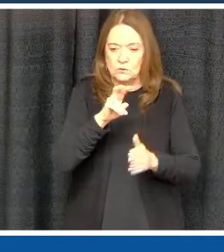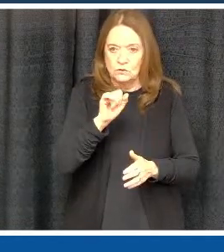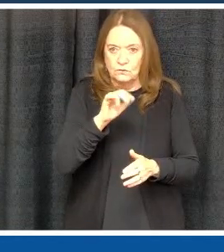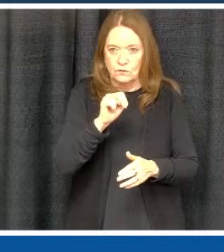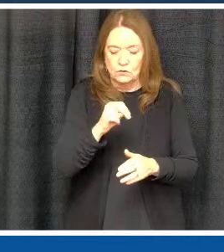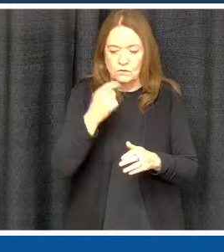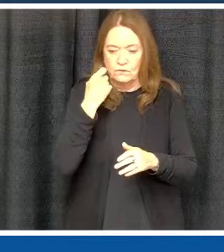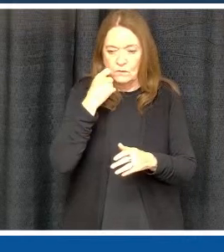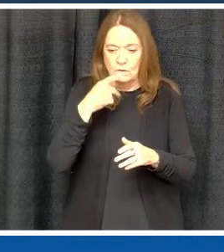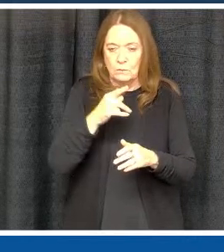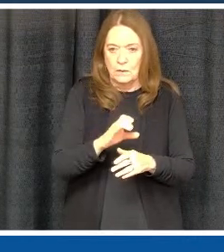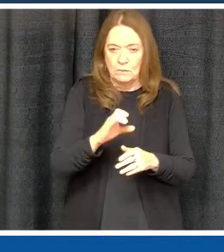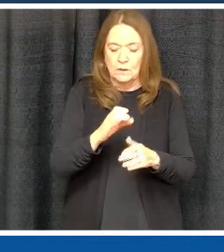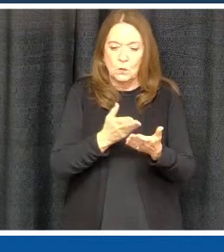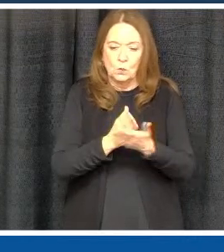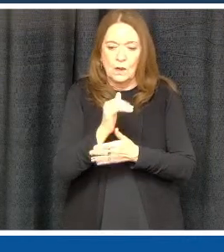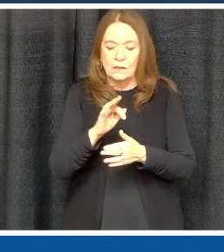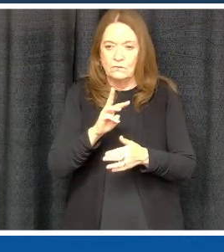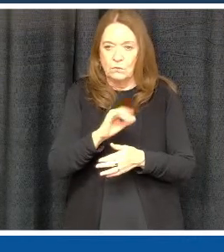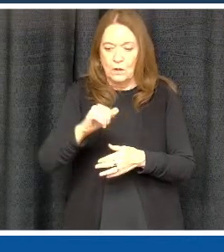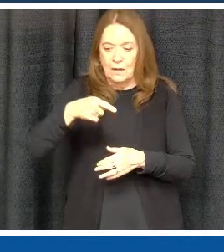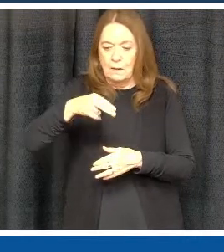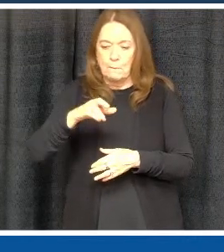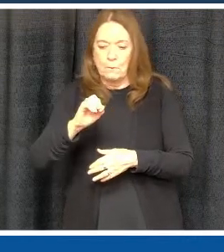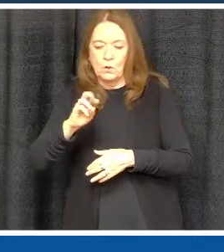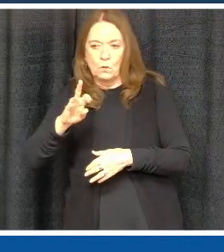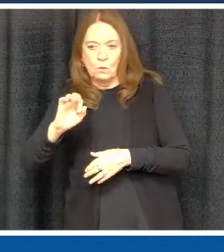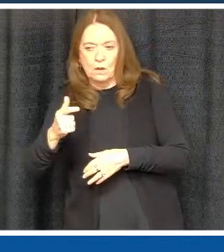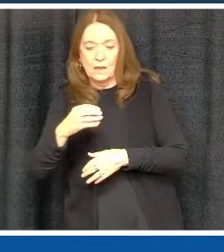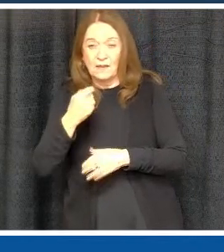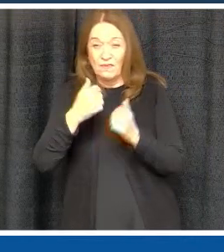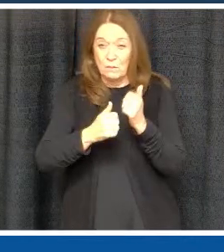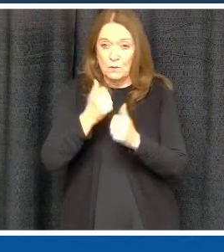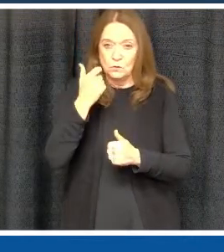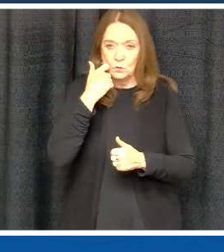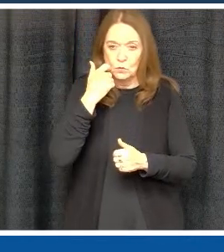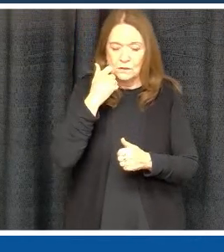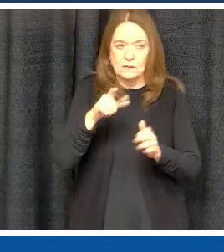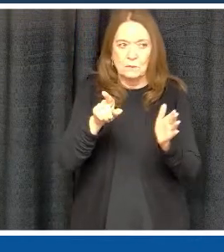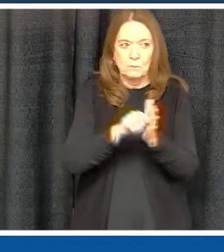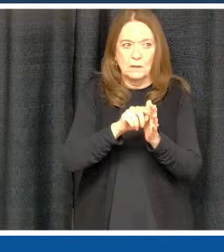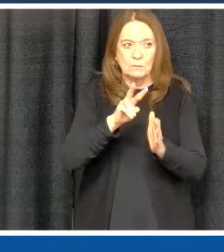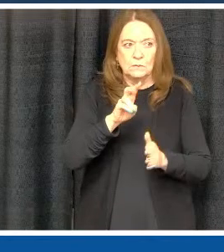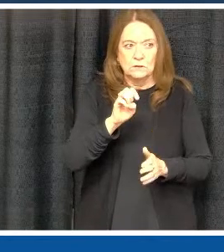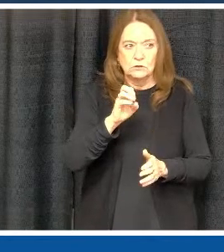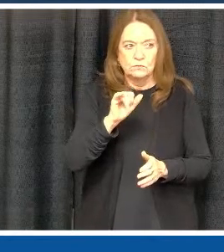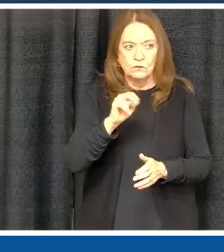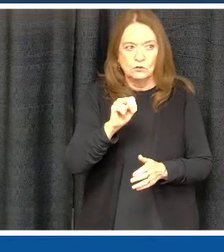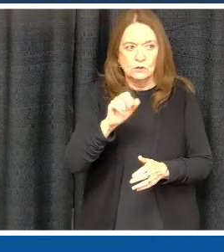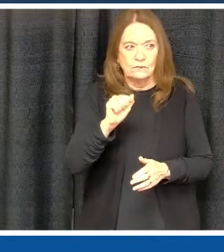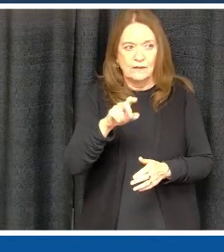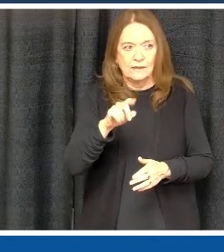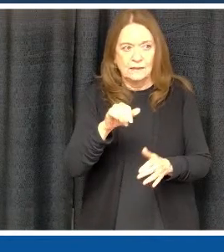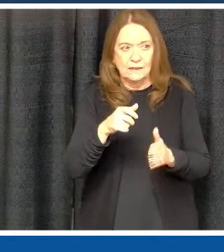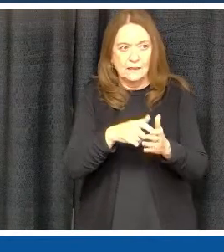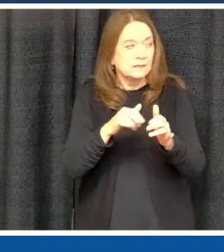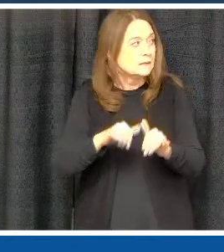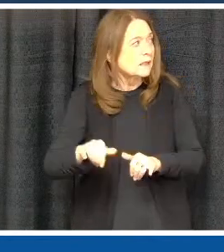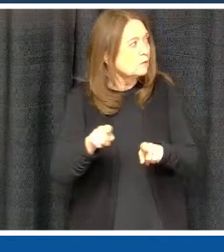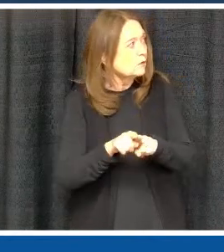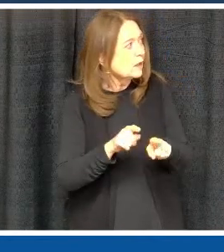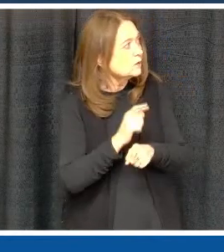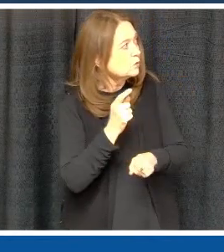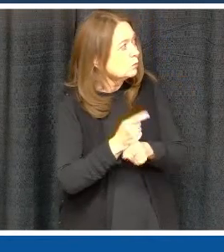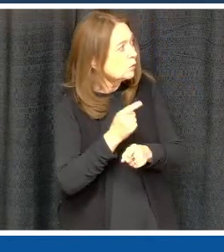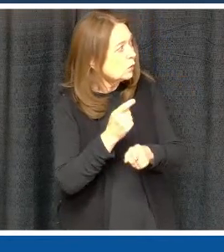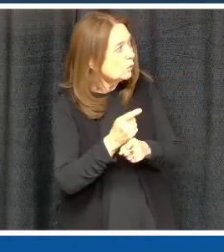Public Rights-of-Way, ProWalk, and the most recent published version of ADA standards as appropriate. In the case